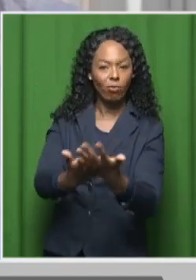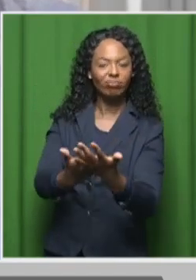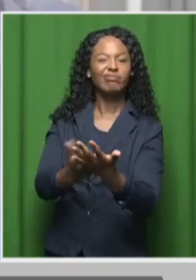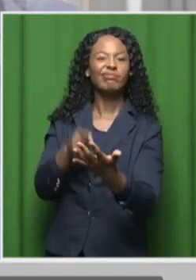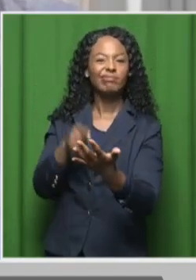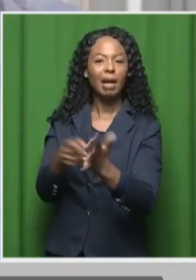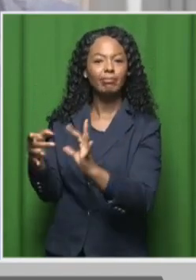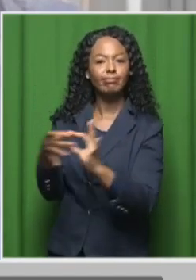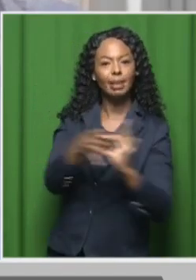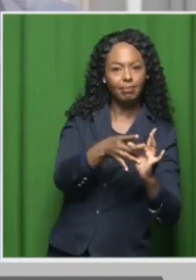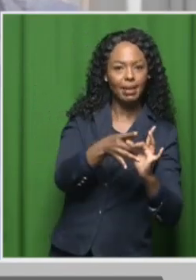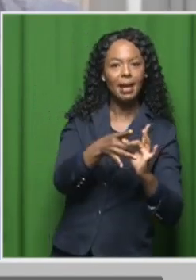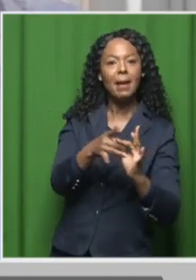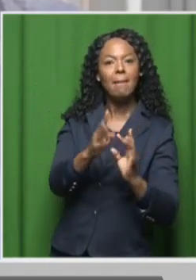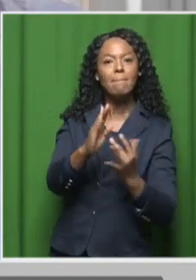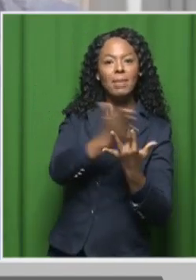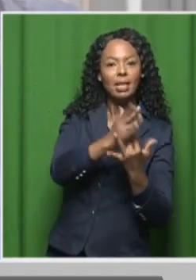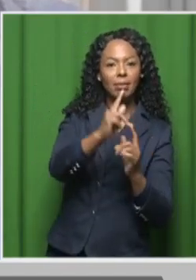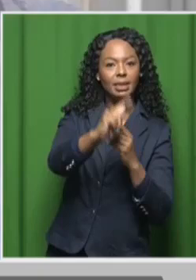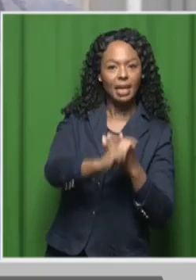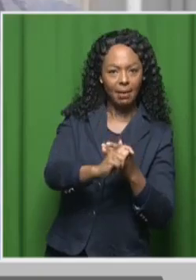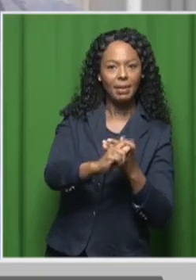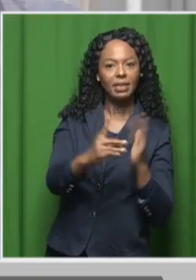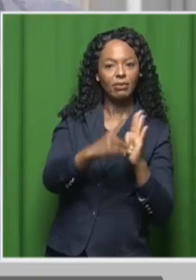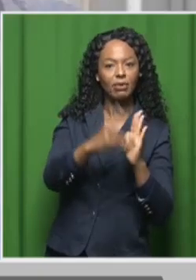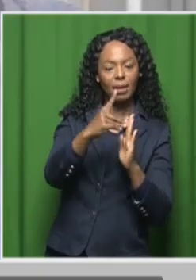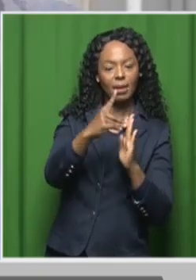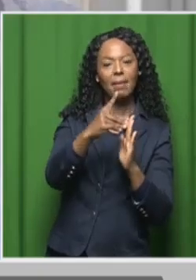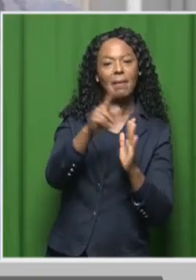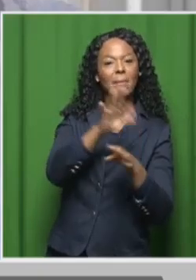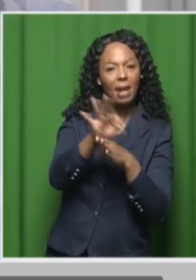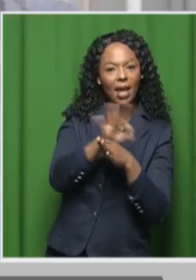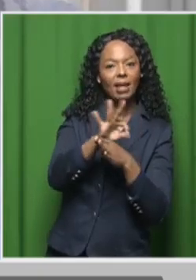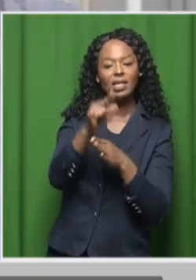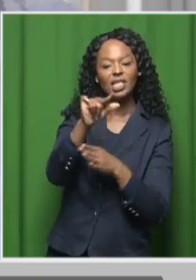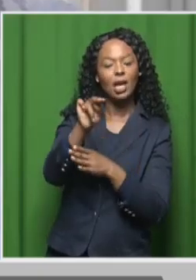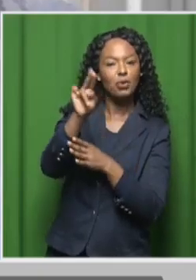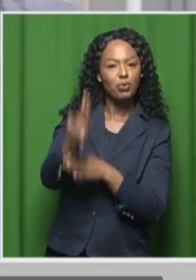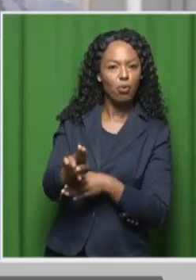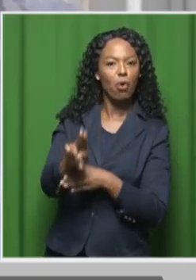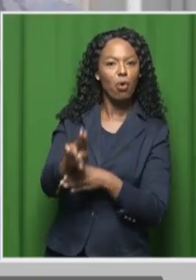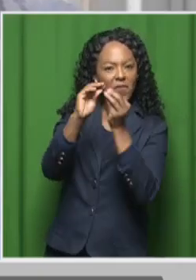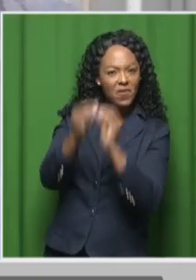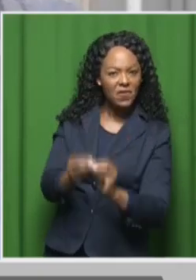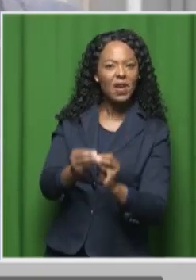to the medium-term development plan that the GNU is currently working on. Perhaps expand that further for us.